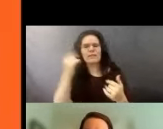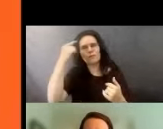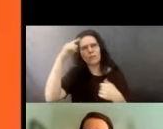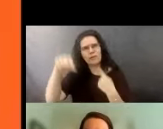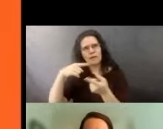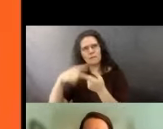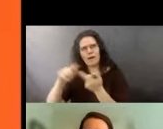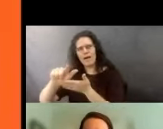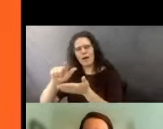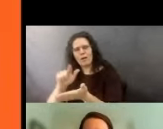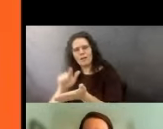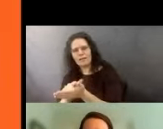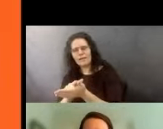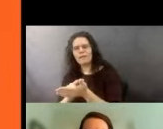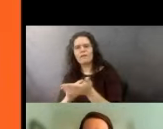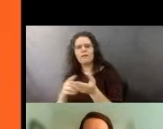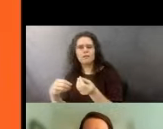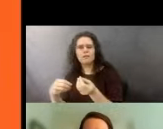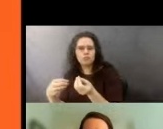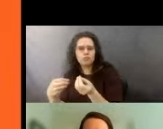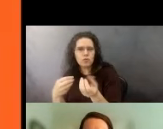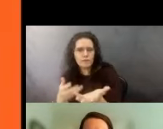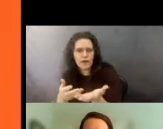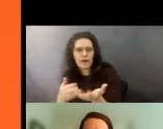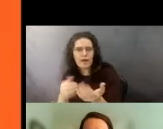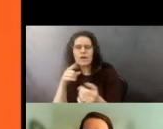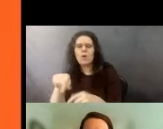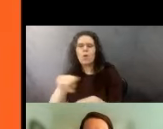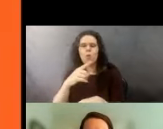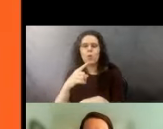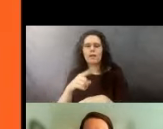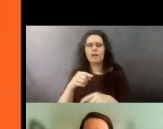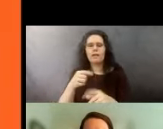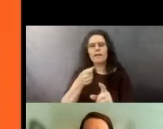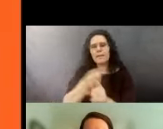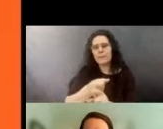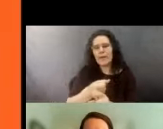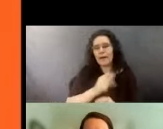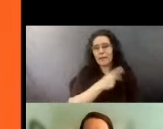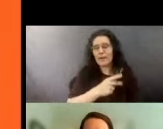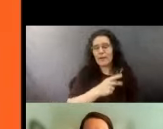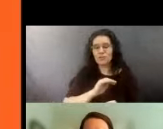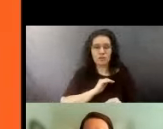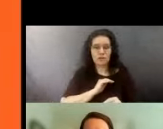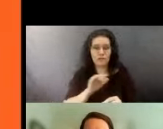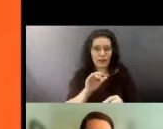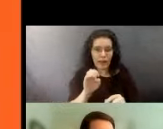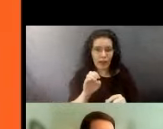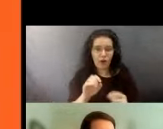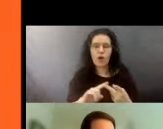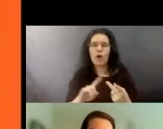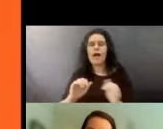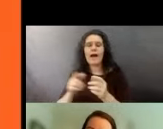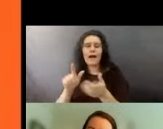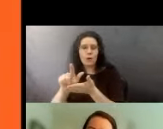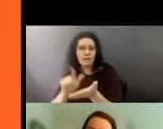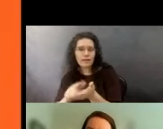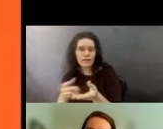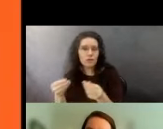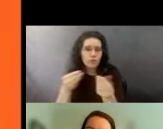provision impacts patient or family satisfaction with care, how it impacts well-being, how it